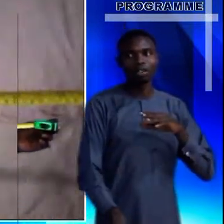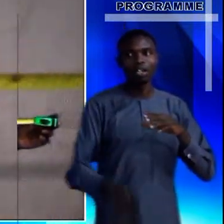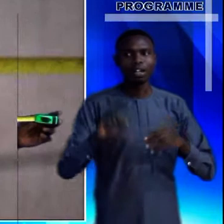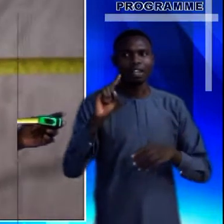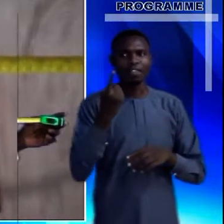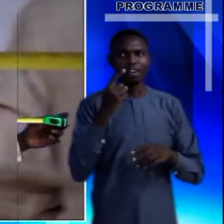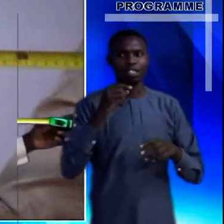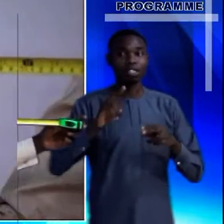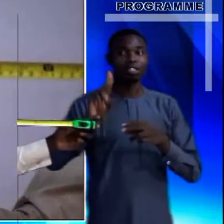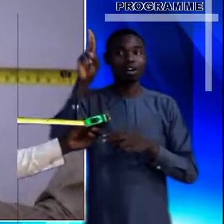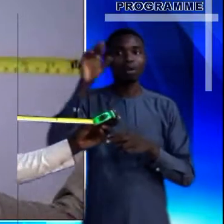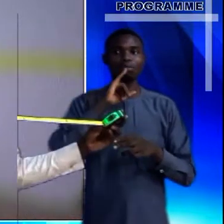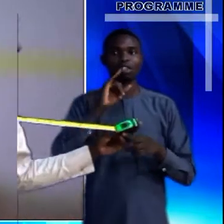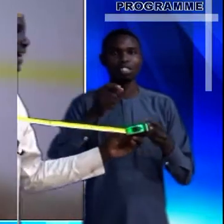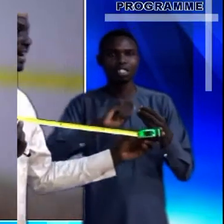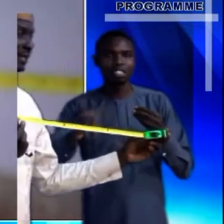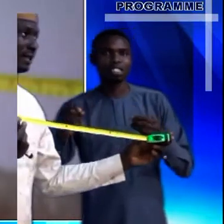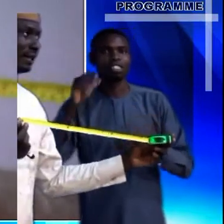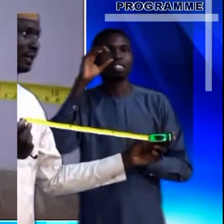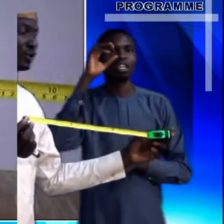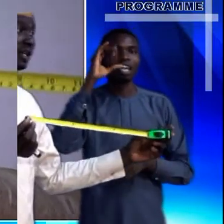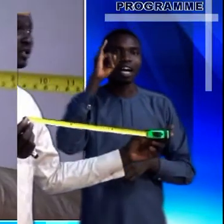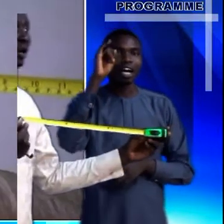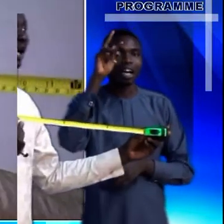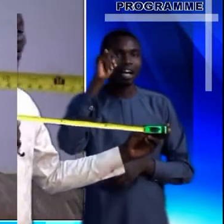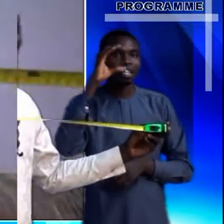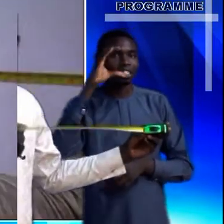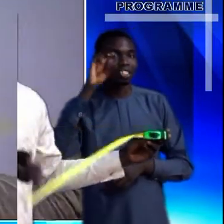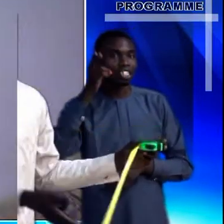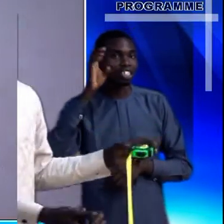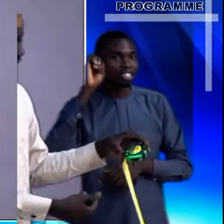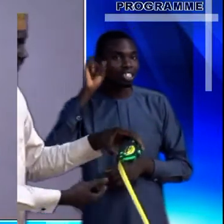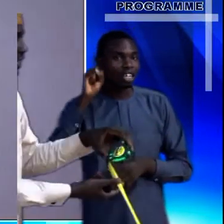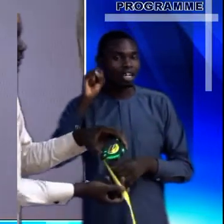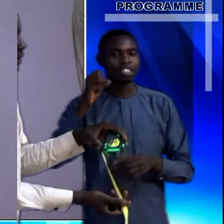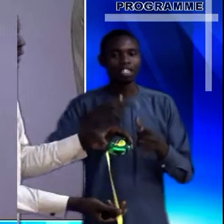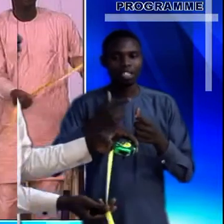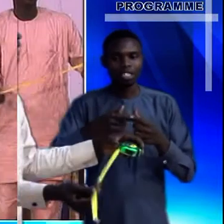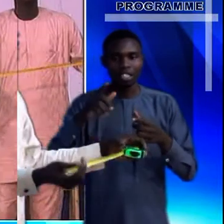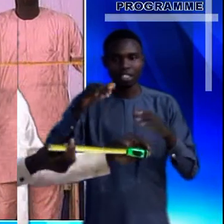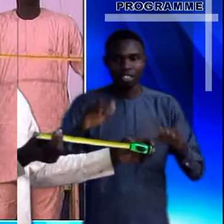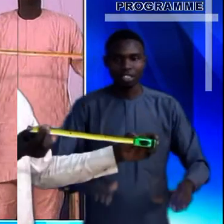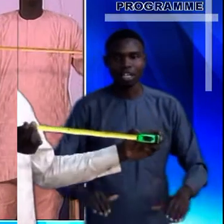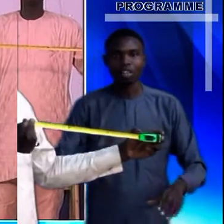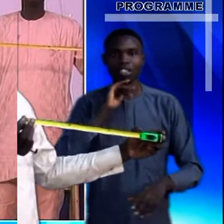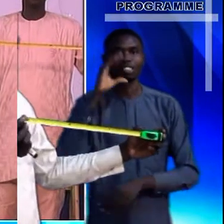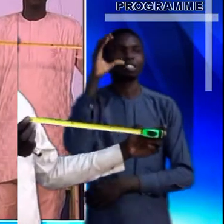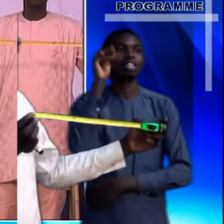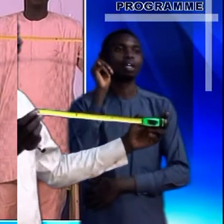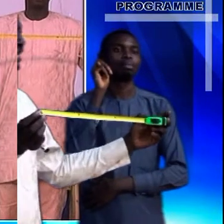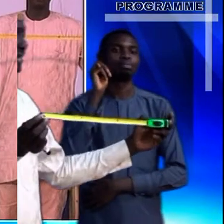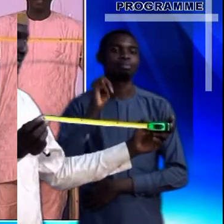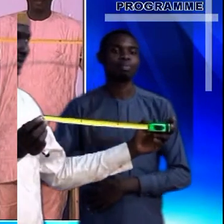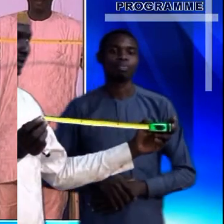inches, feet, and yard. So it is no longer used at this level. It is for